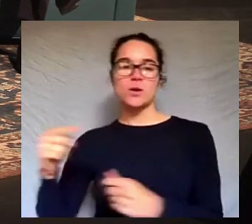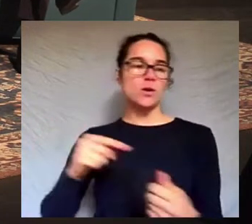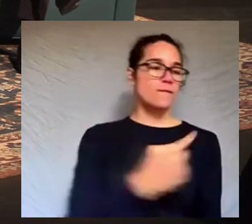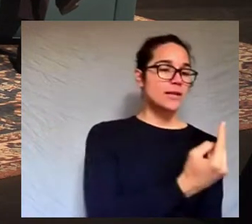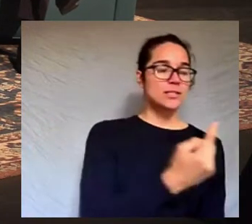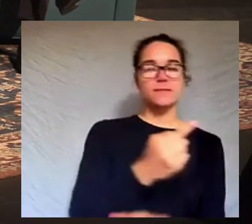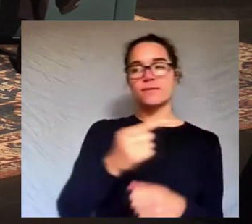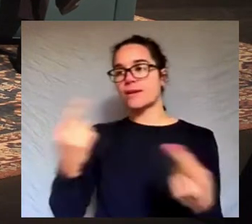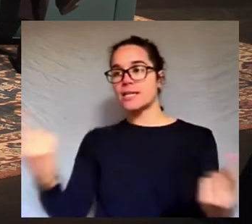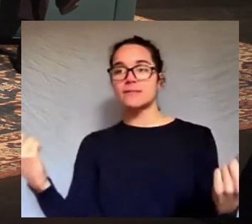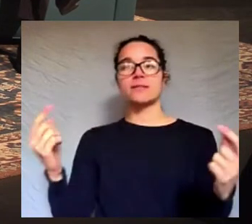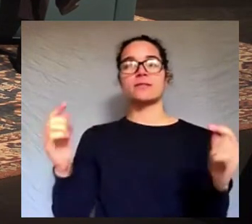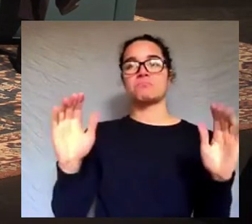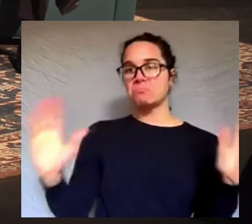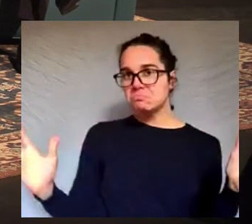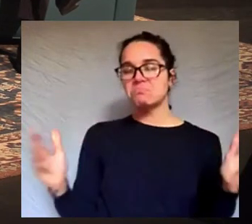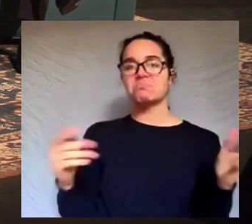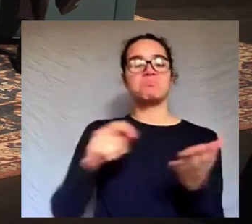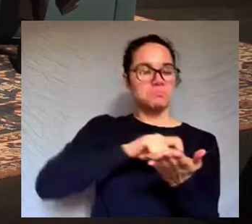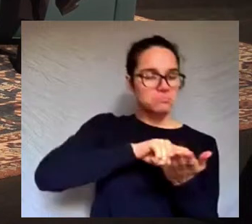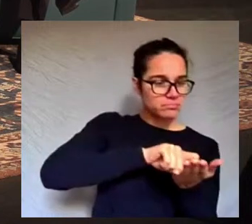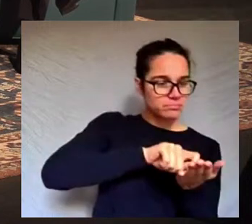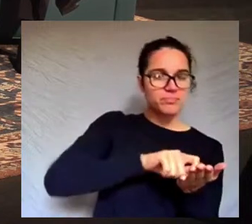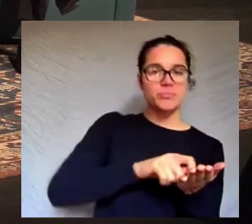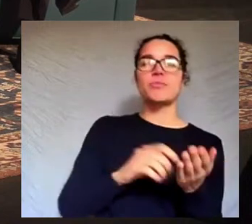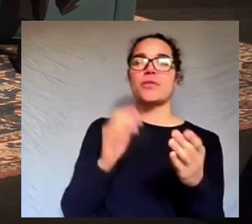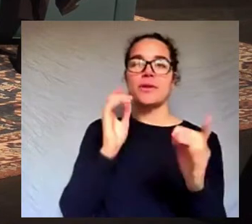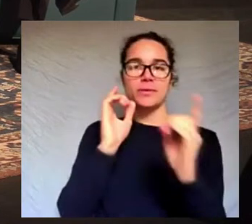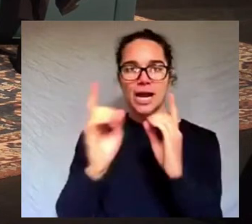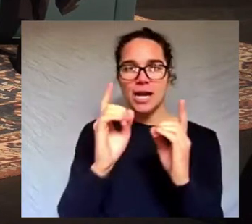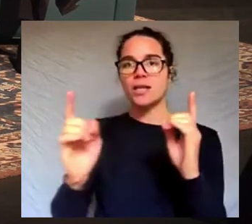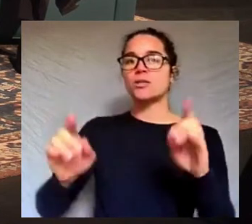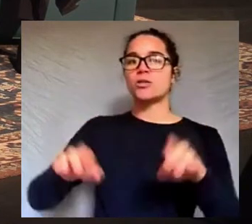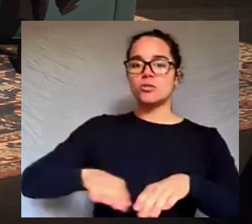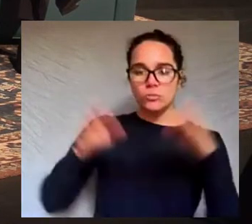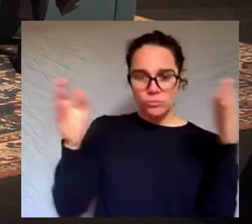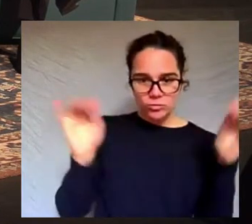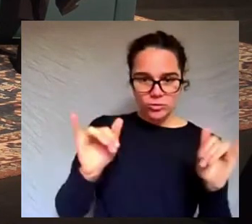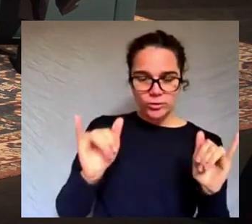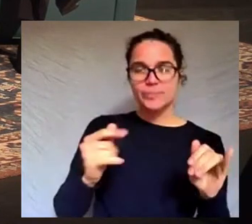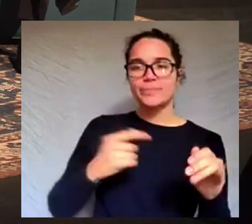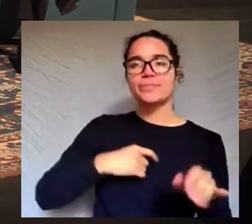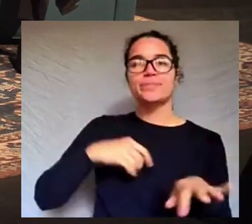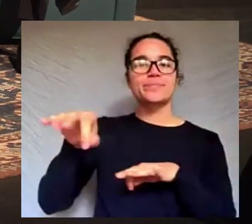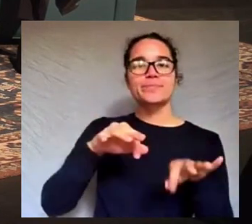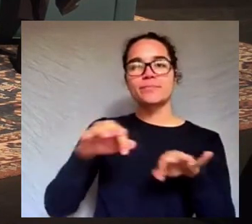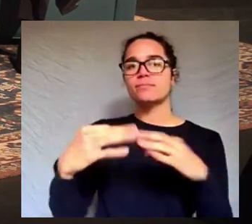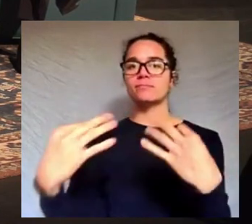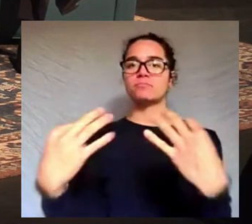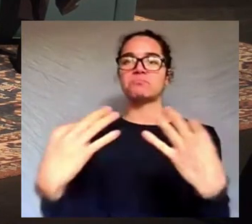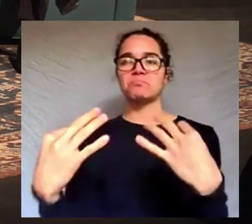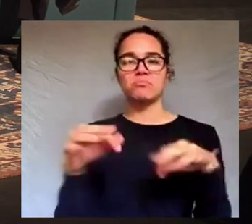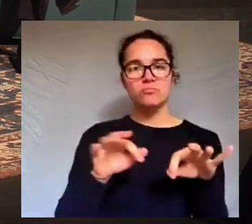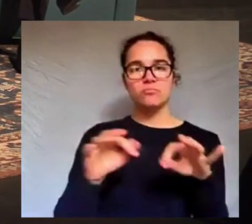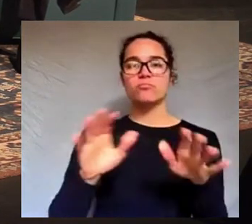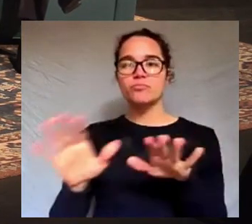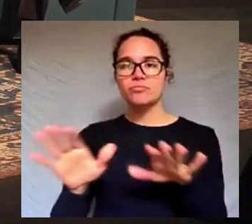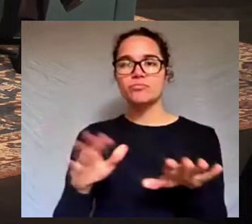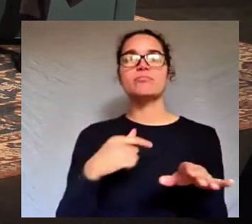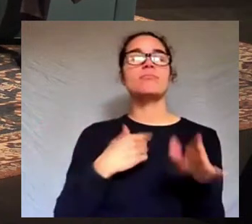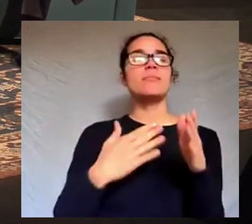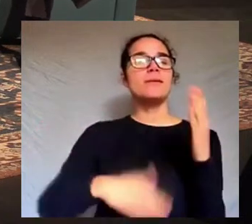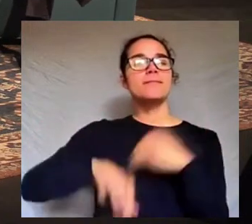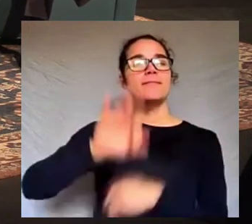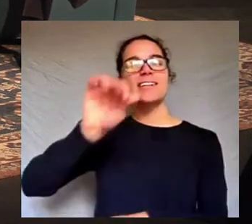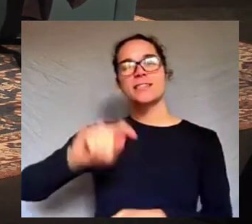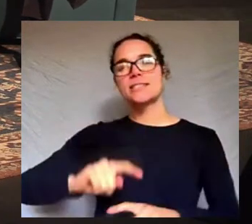offensive. And there is dialogue around that, mm-hmm. an attempt to find a different word or a different expression. And it